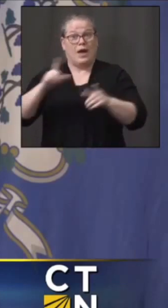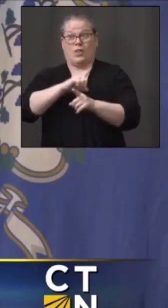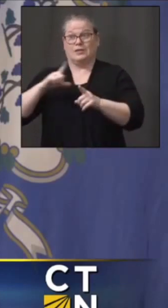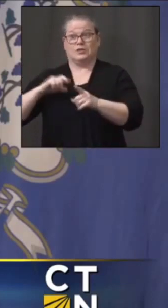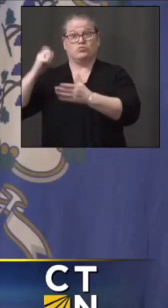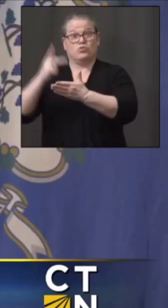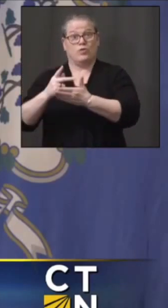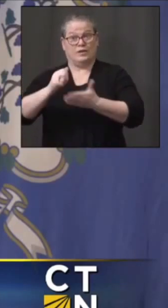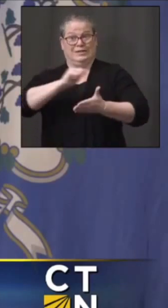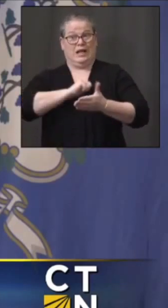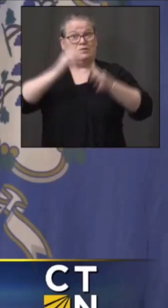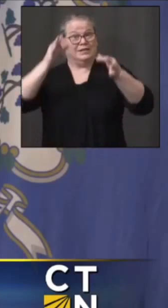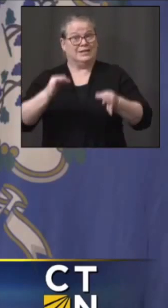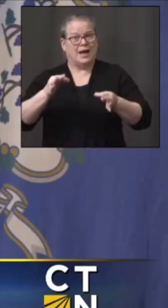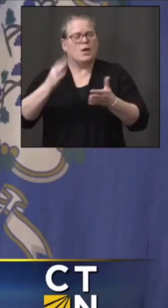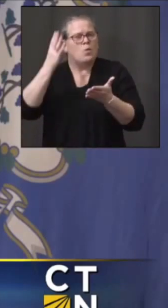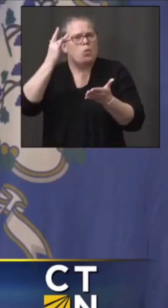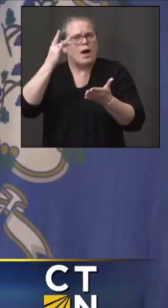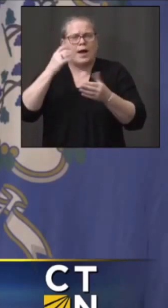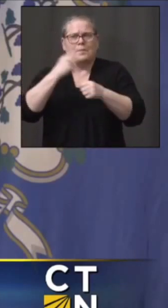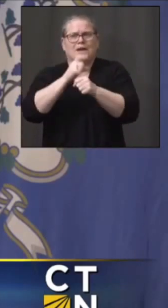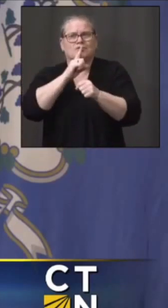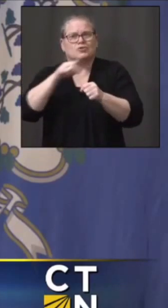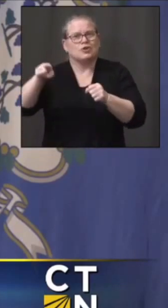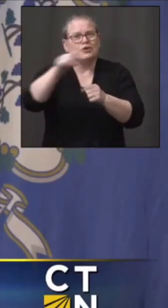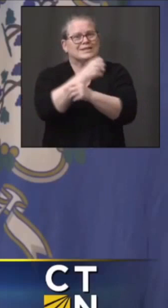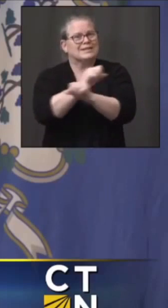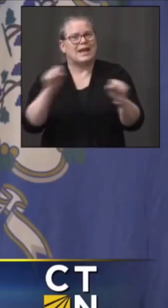this is not the norm in elective government.